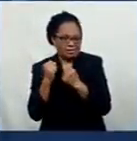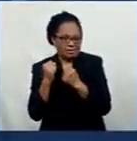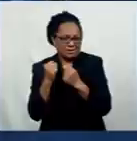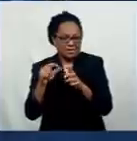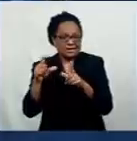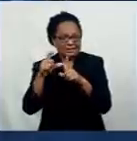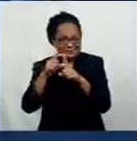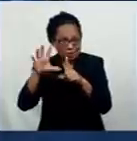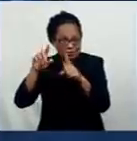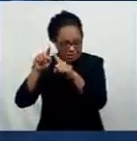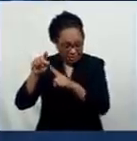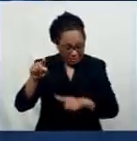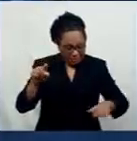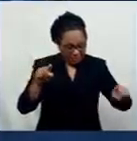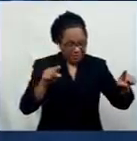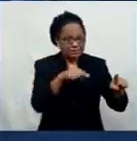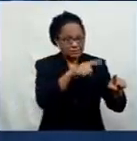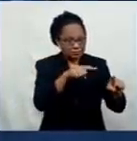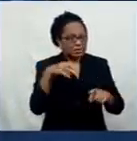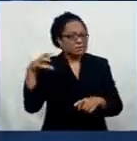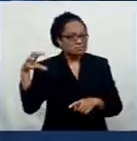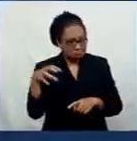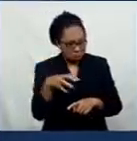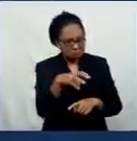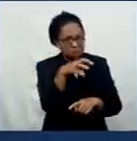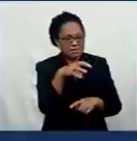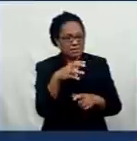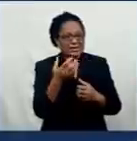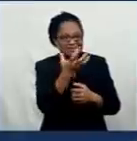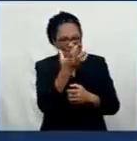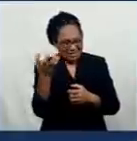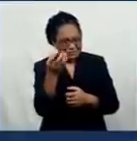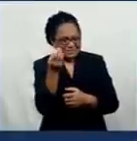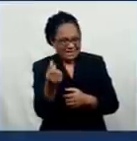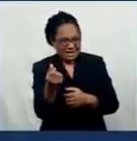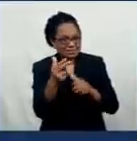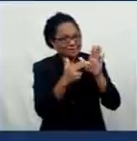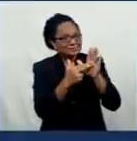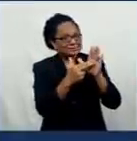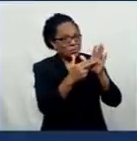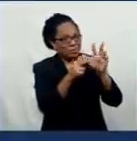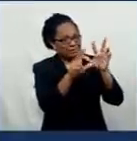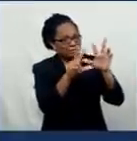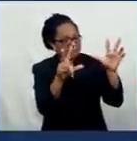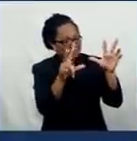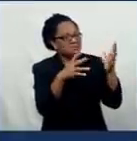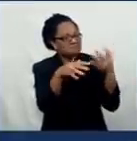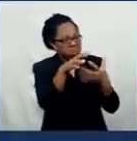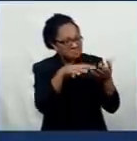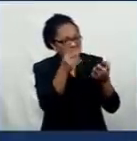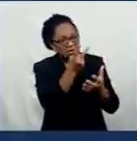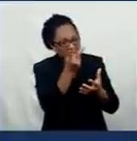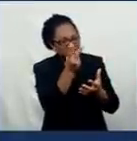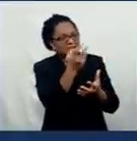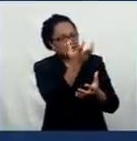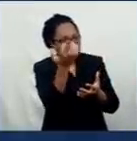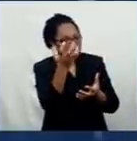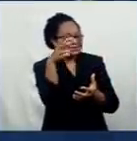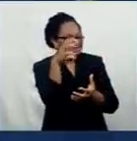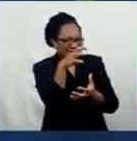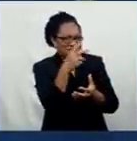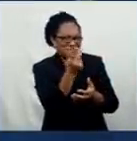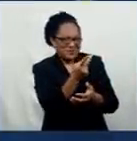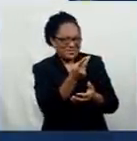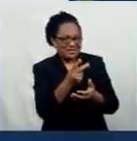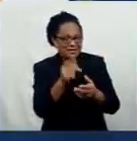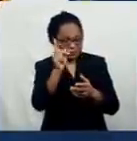from Pacific Harbour to Suva, sunny with intervals of clouds. In the north, again a mixture of sun and cloudy conditions. The